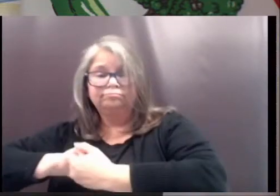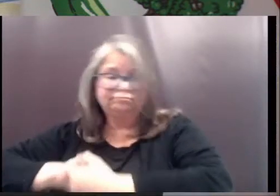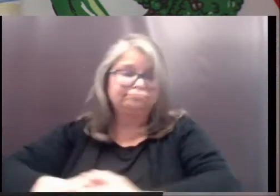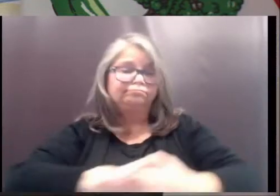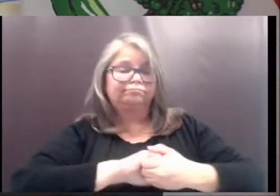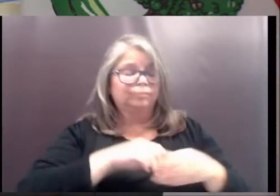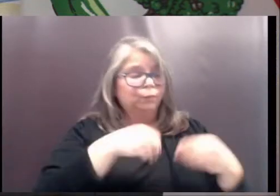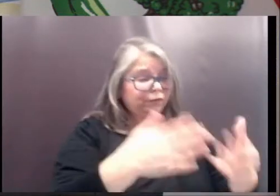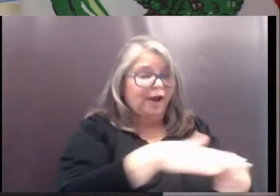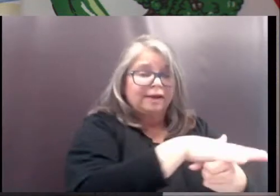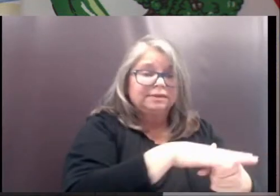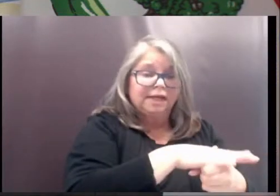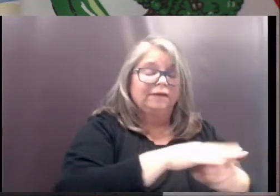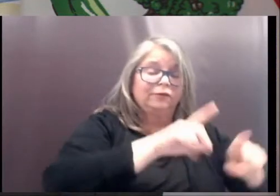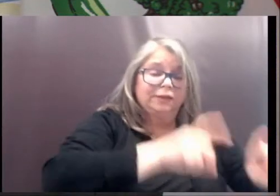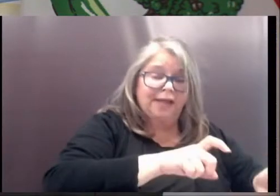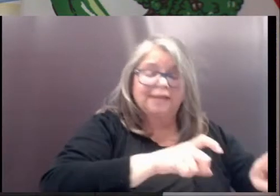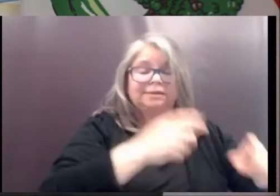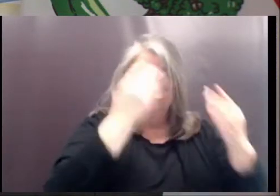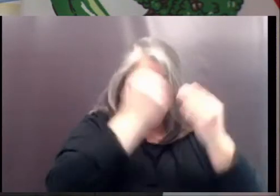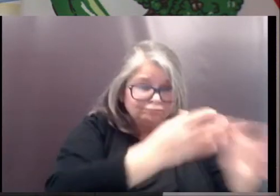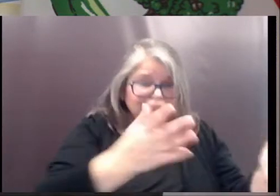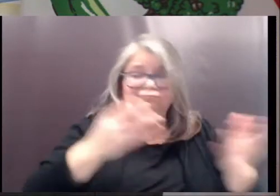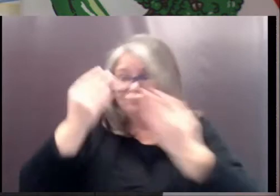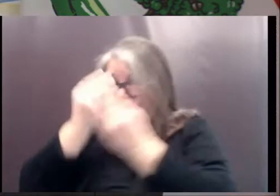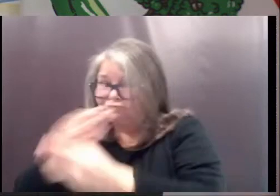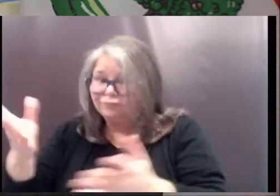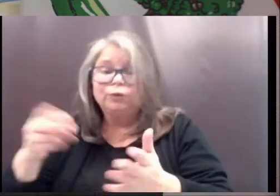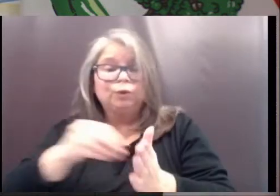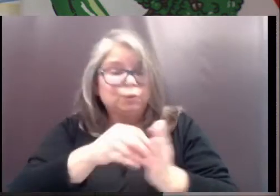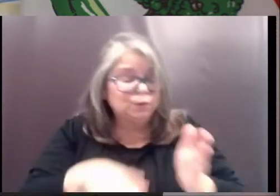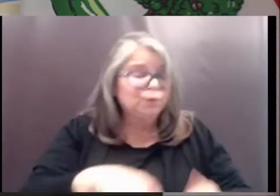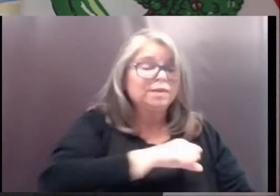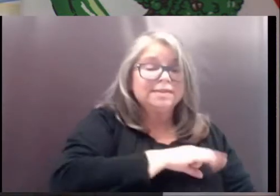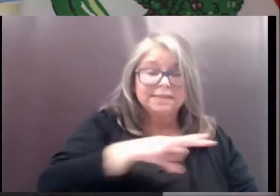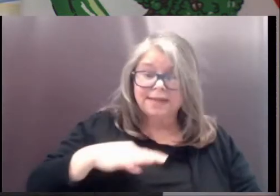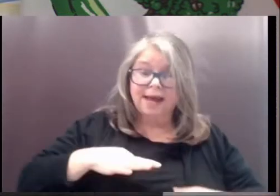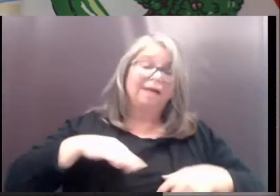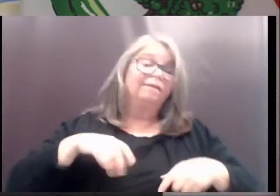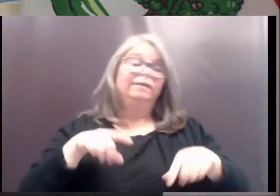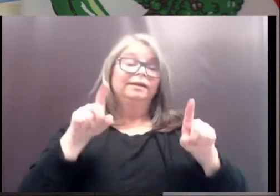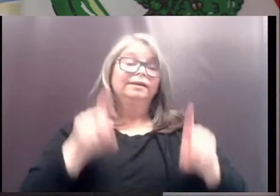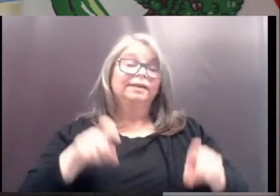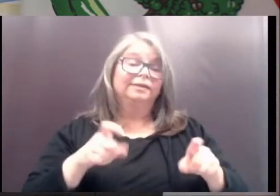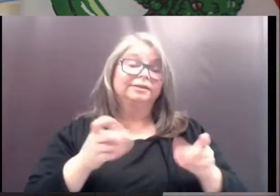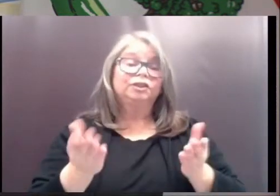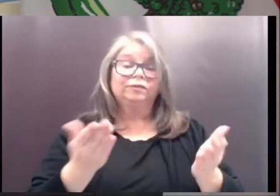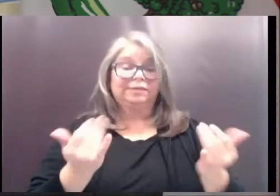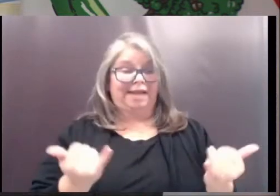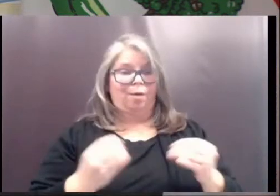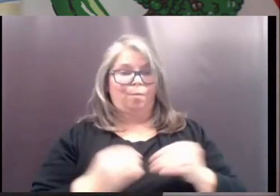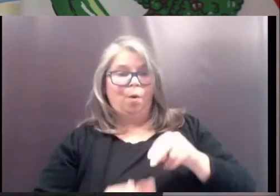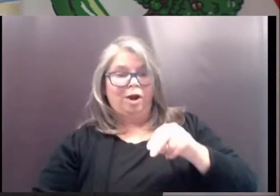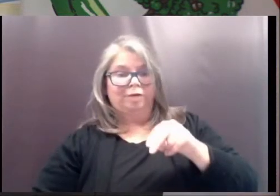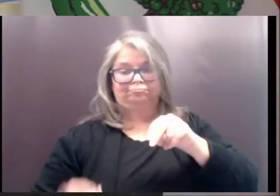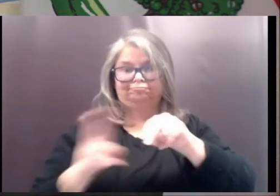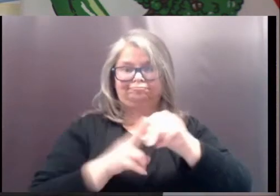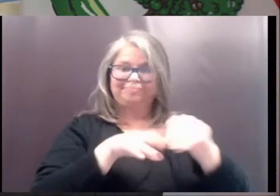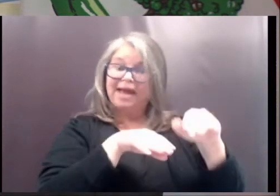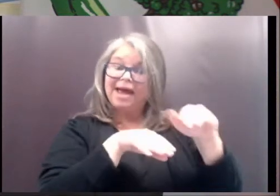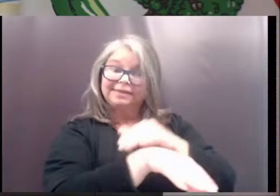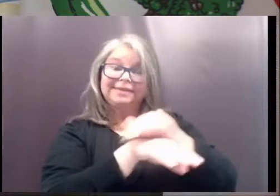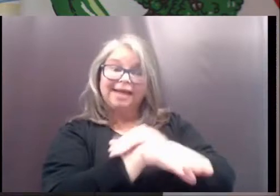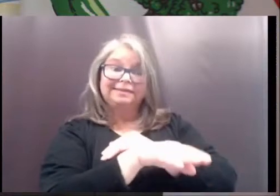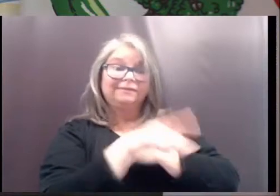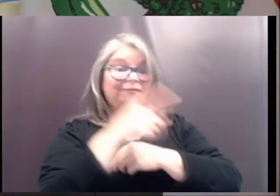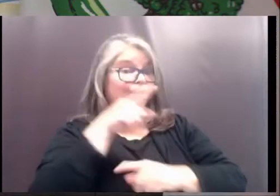and staff, making our testing and swabbing service even more accessible to this population. Please